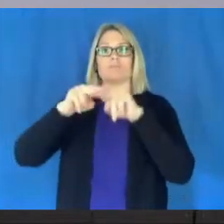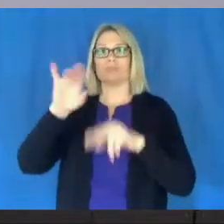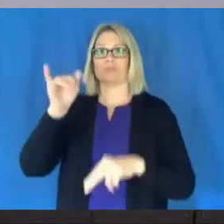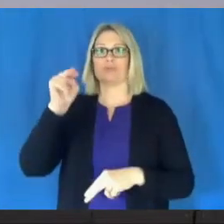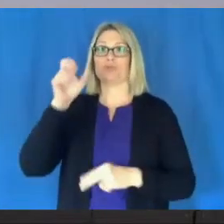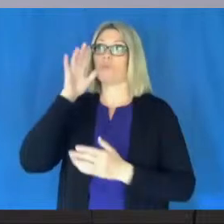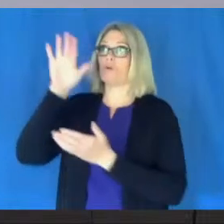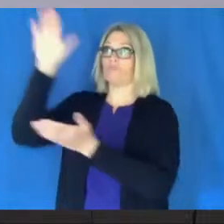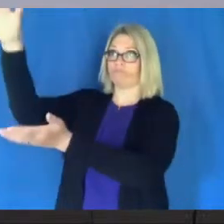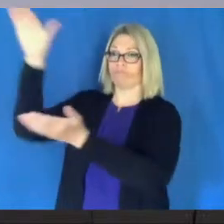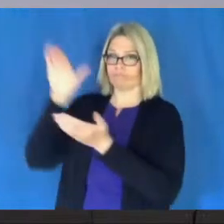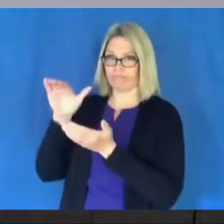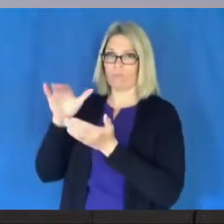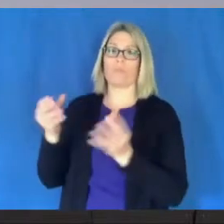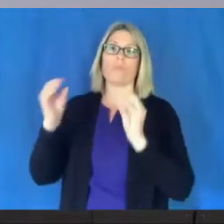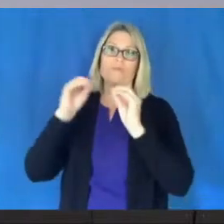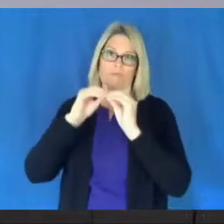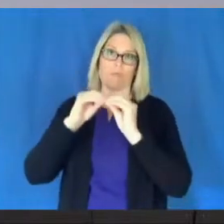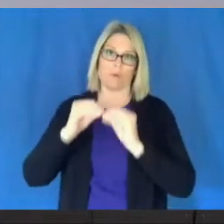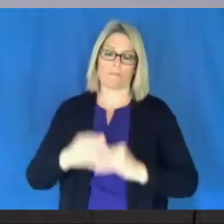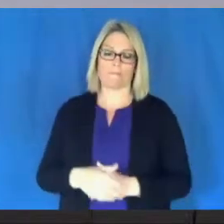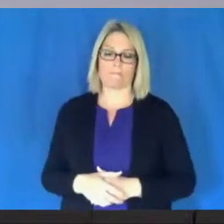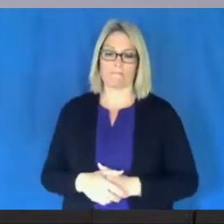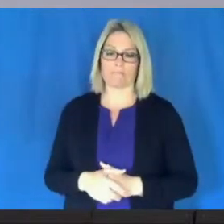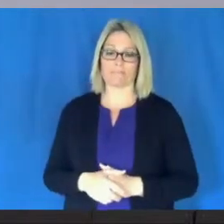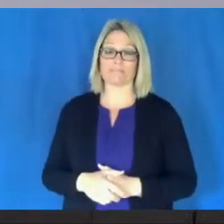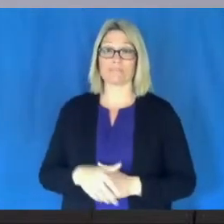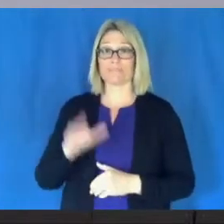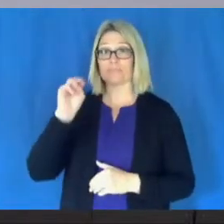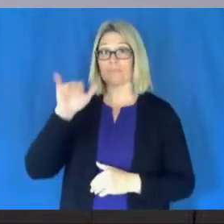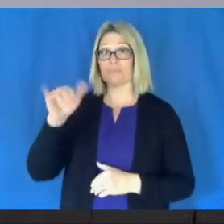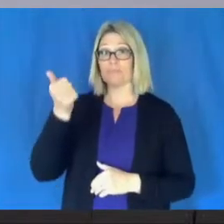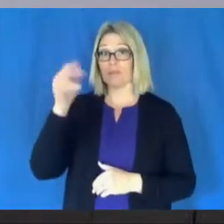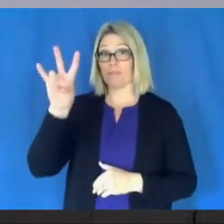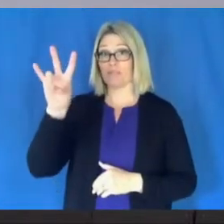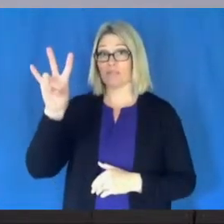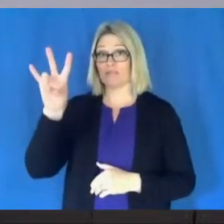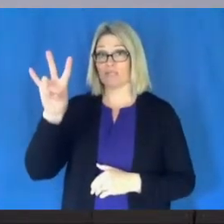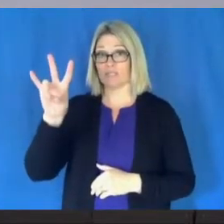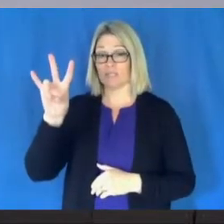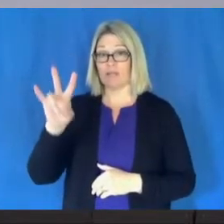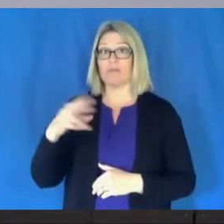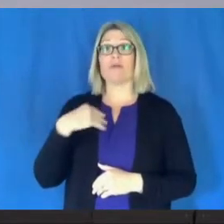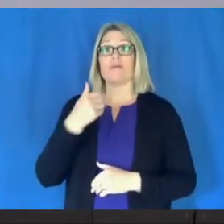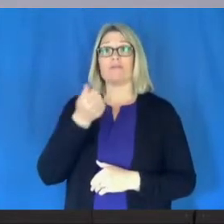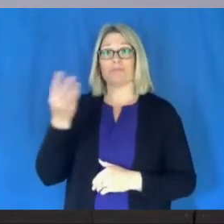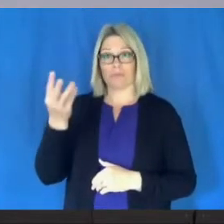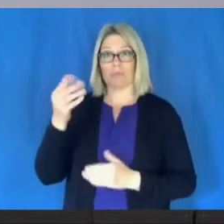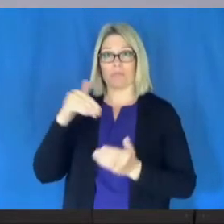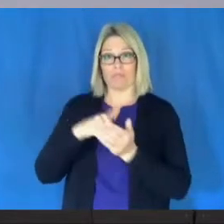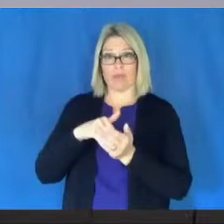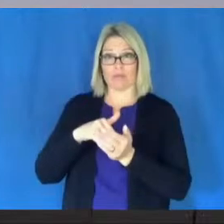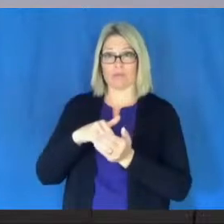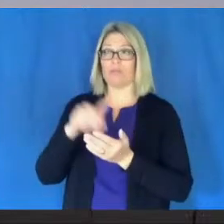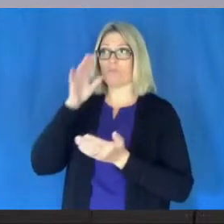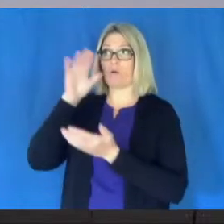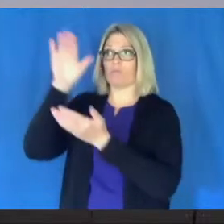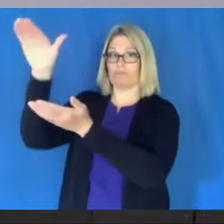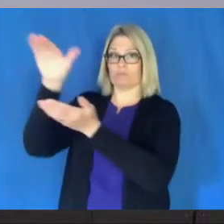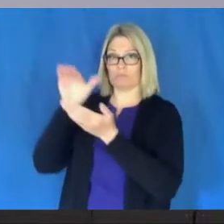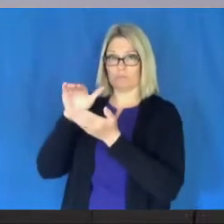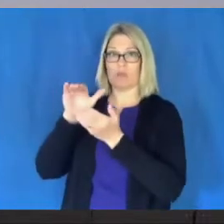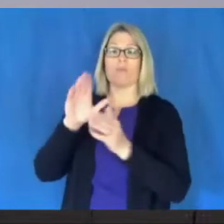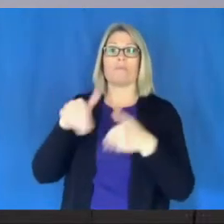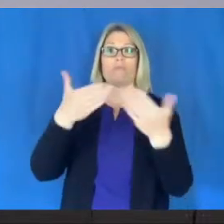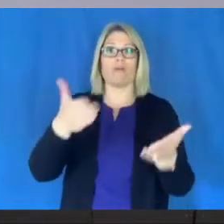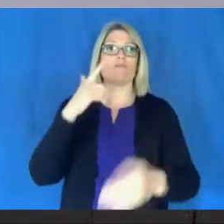supply increases. The week of May 17th, a few thousand doses of Moderna product will be available through pharmacy